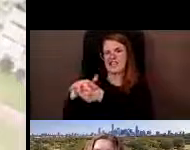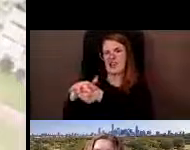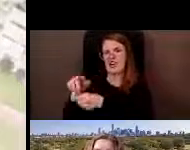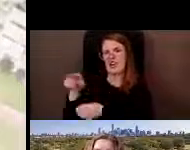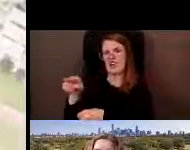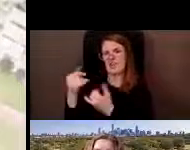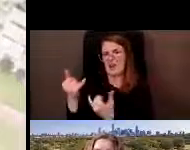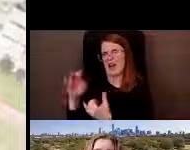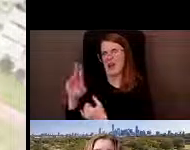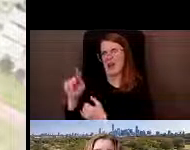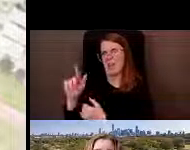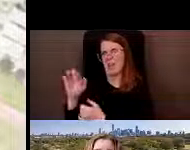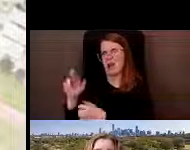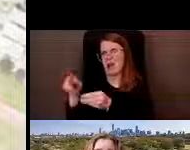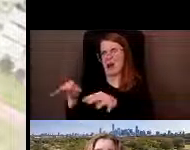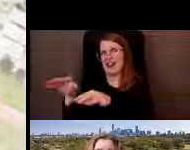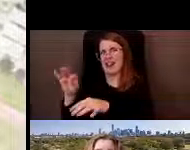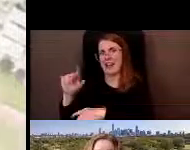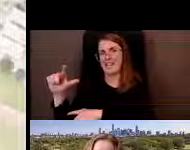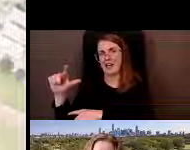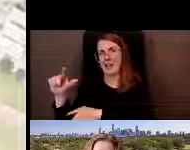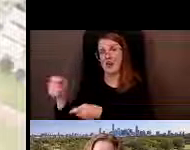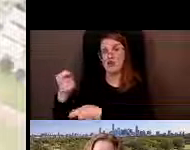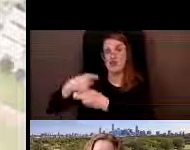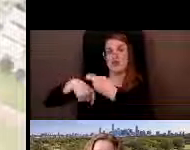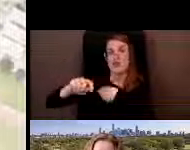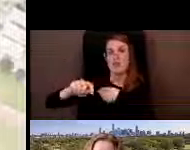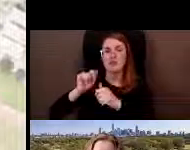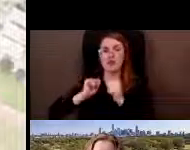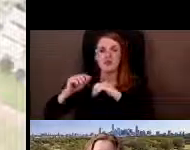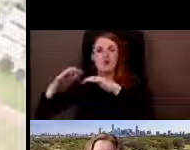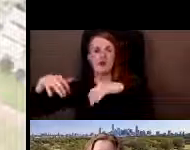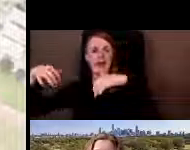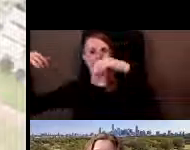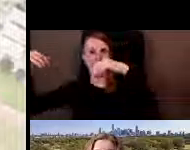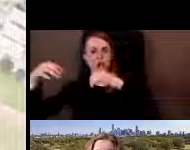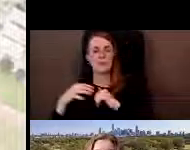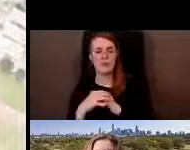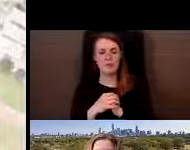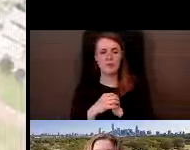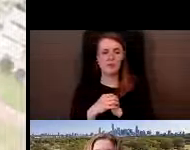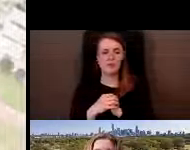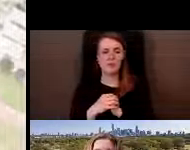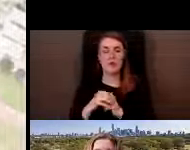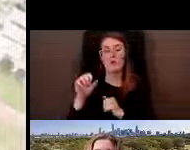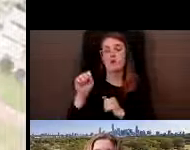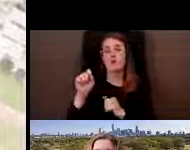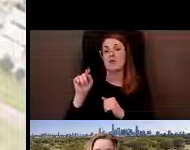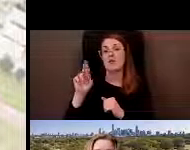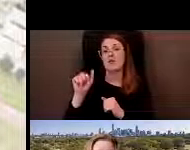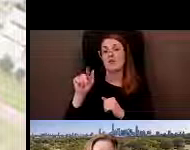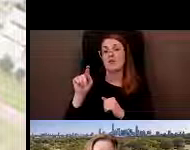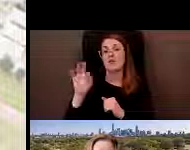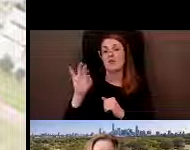would be nestled into a restored prairie and restored woodland. Stratford Drive is realigned along